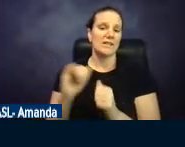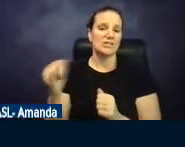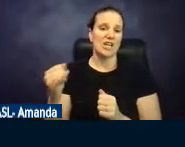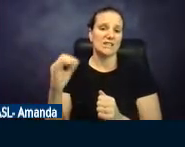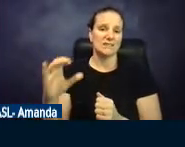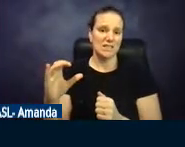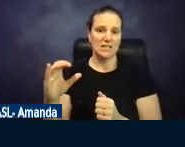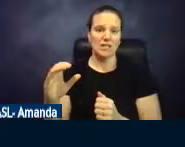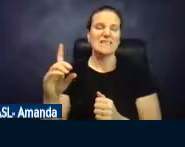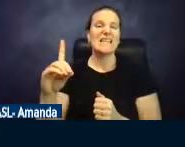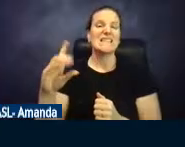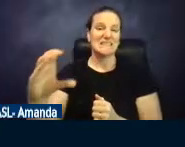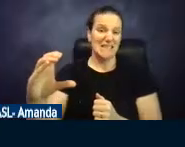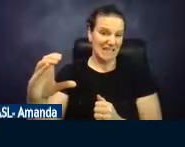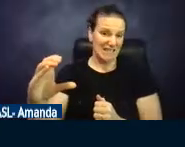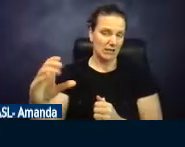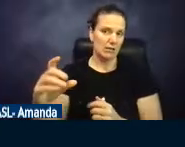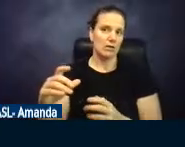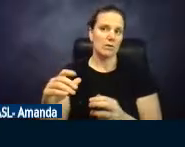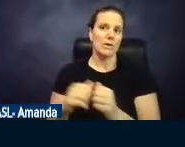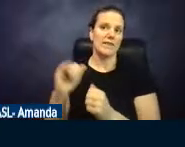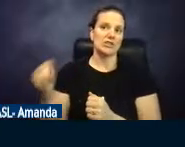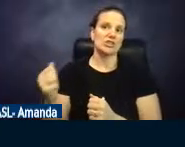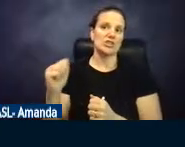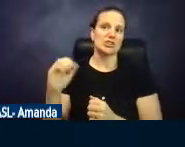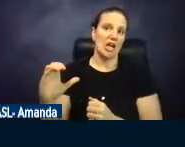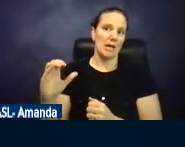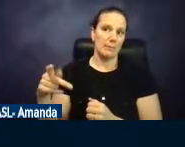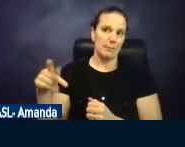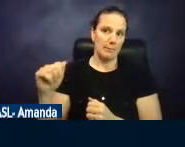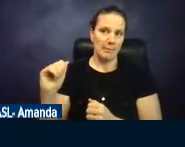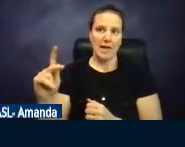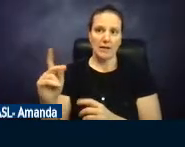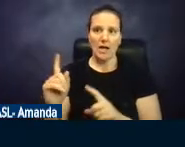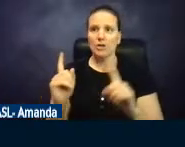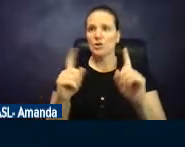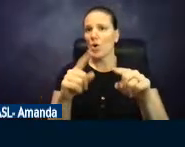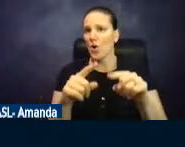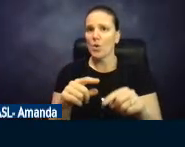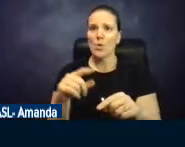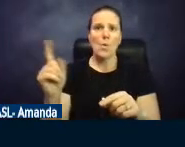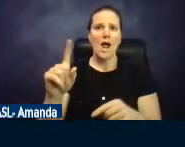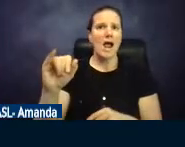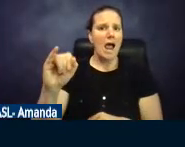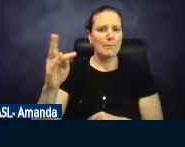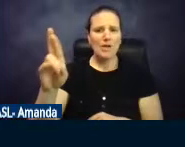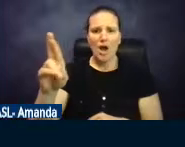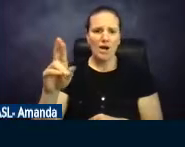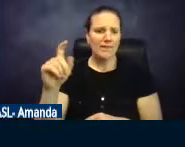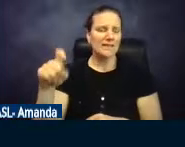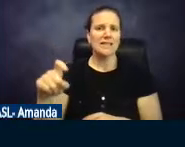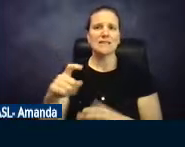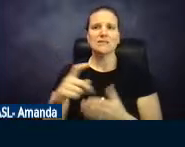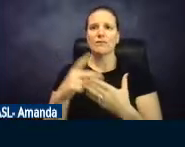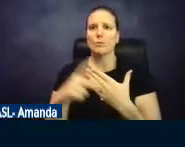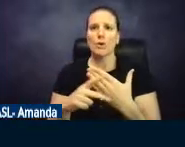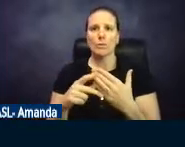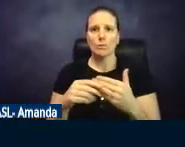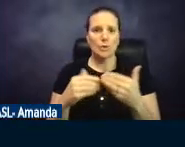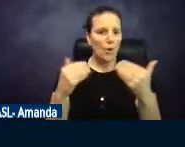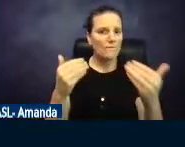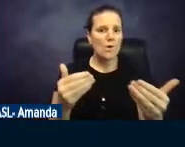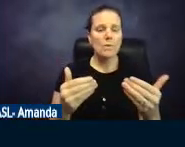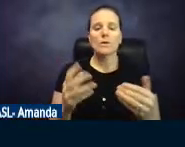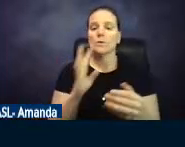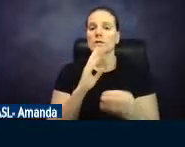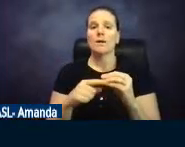give updates on where IBR is at and the needs of the program as we move forward. Talked about the